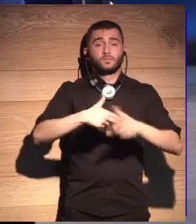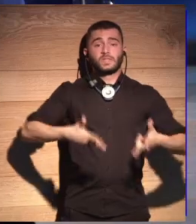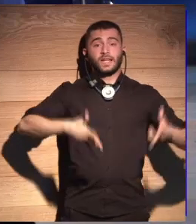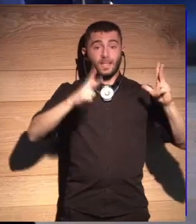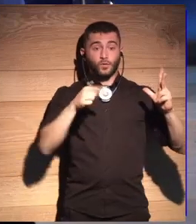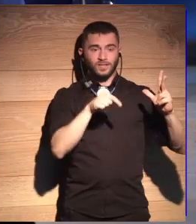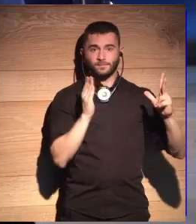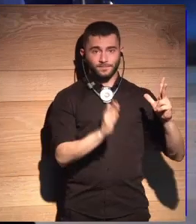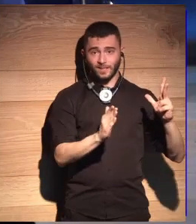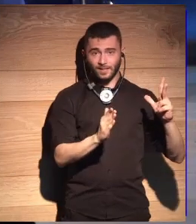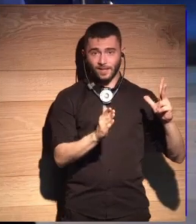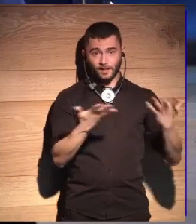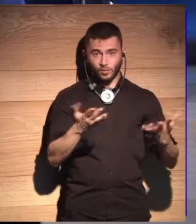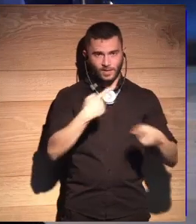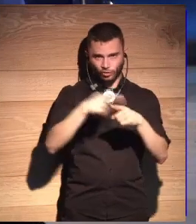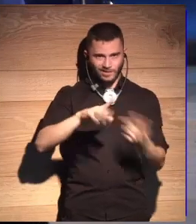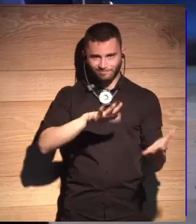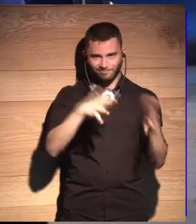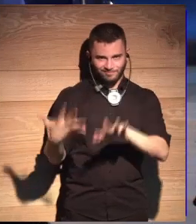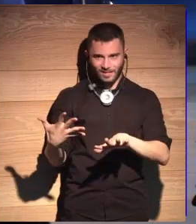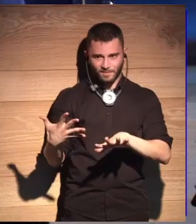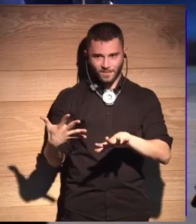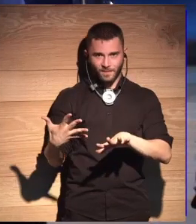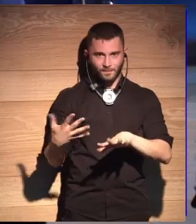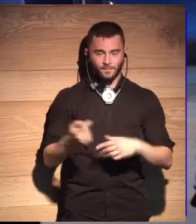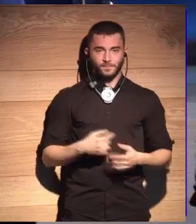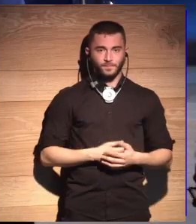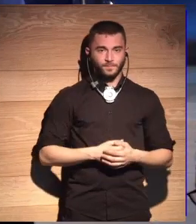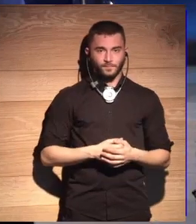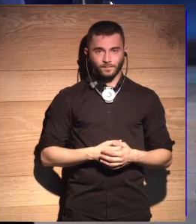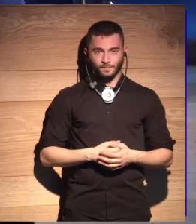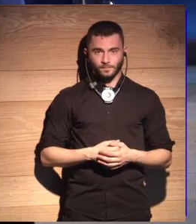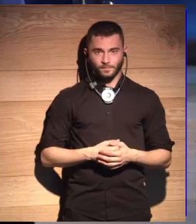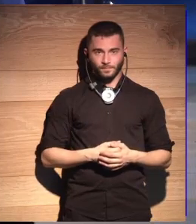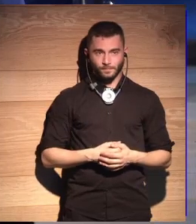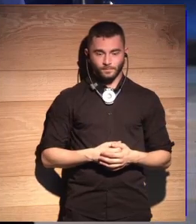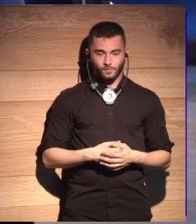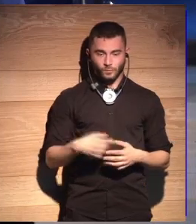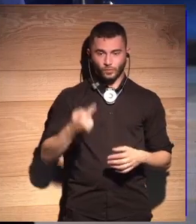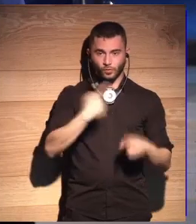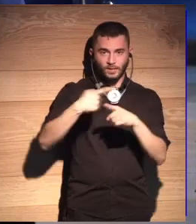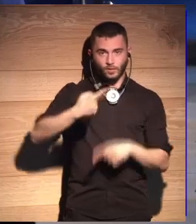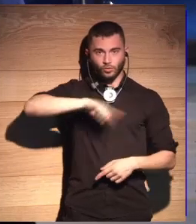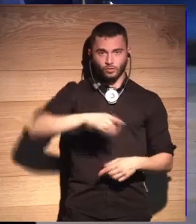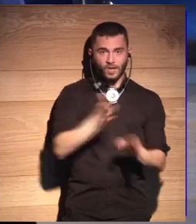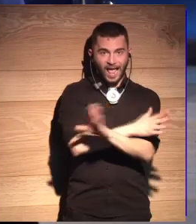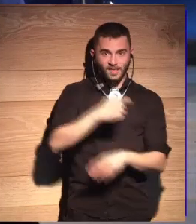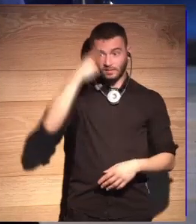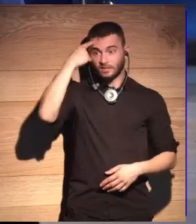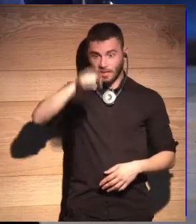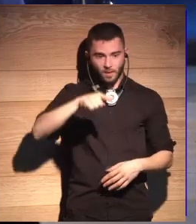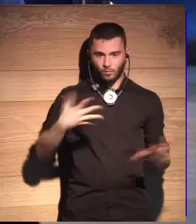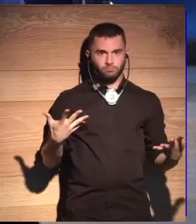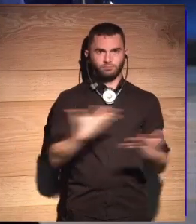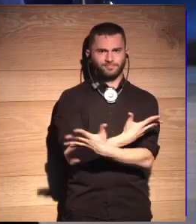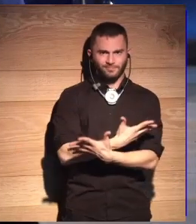channels that we used to kind of take for granted, through which different elites would represent the people, whether